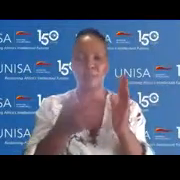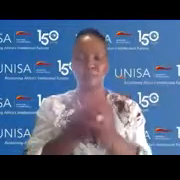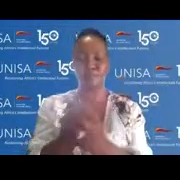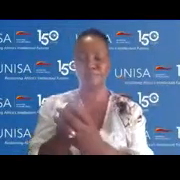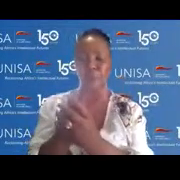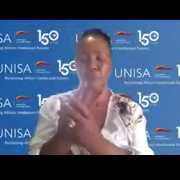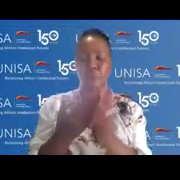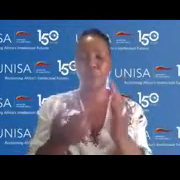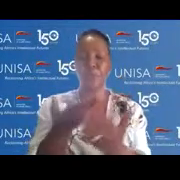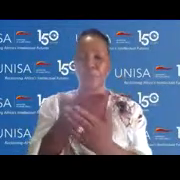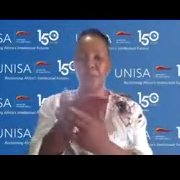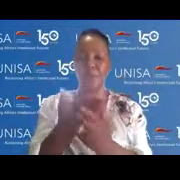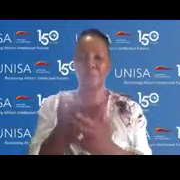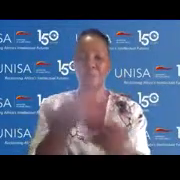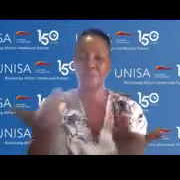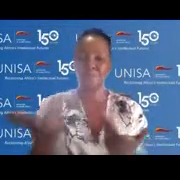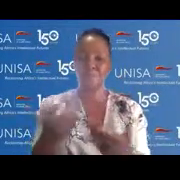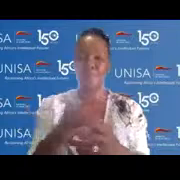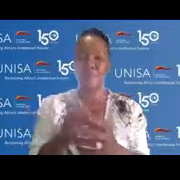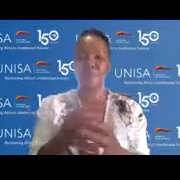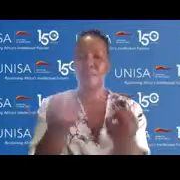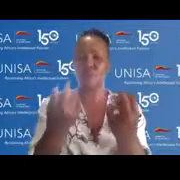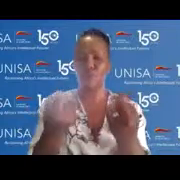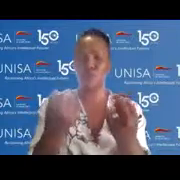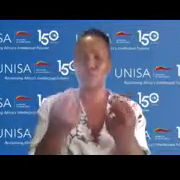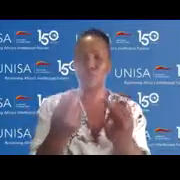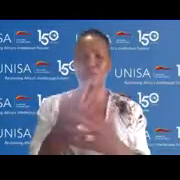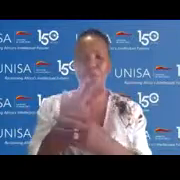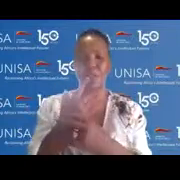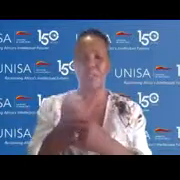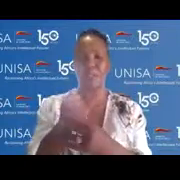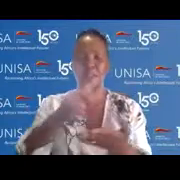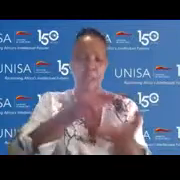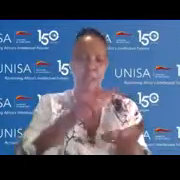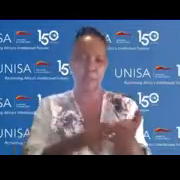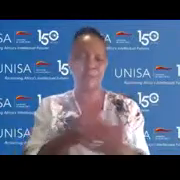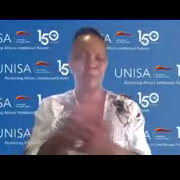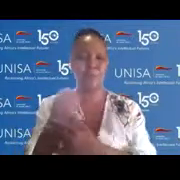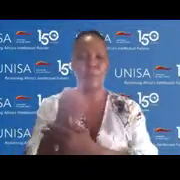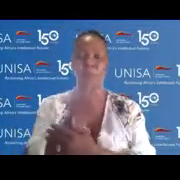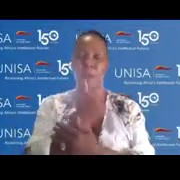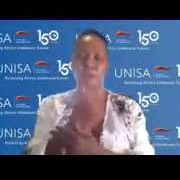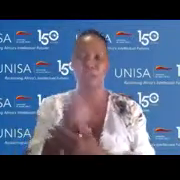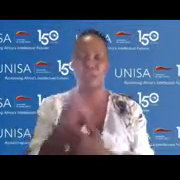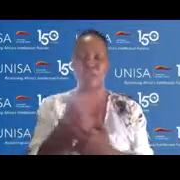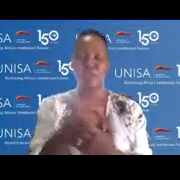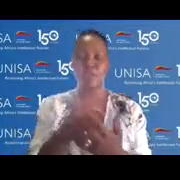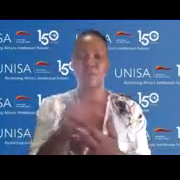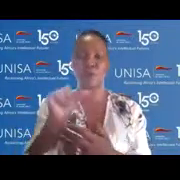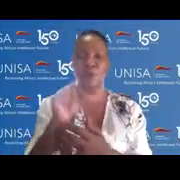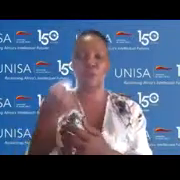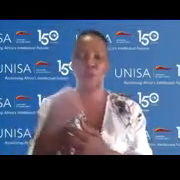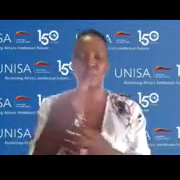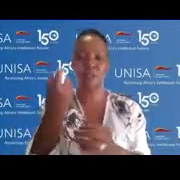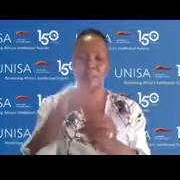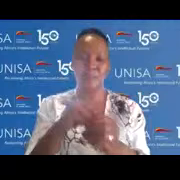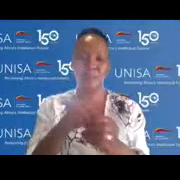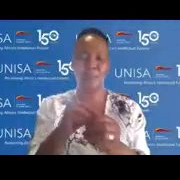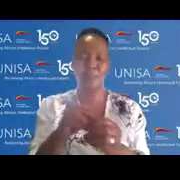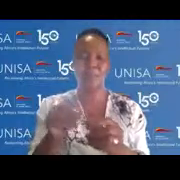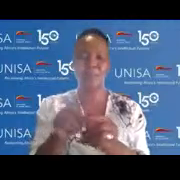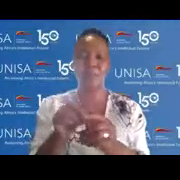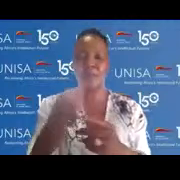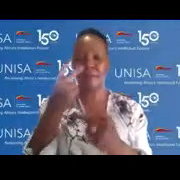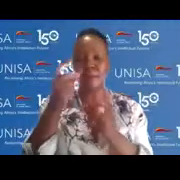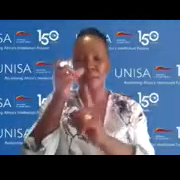there we go. So it's quite a new, fresh, new app. So it's quite nice. I'm not going to log in as a guest. That's no real point from my